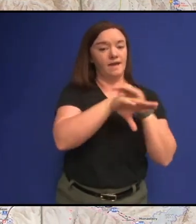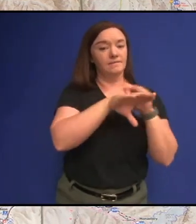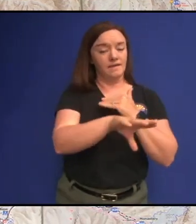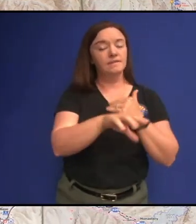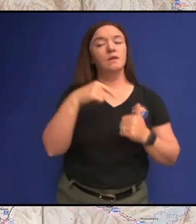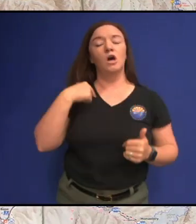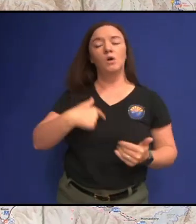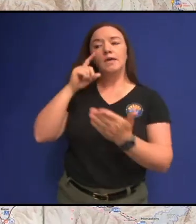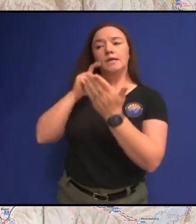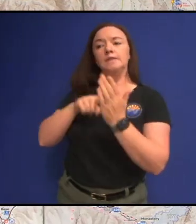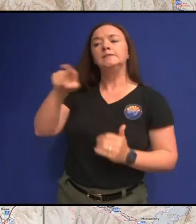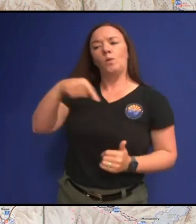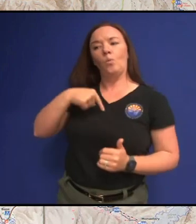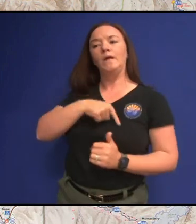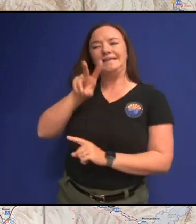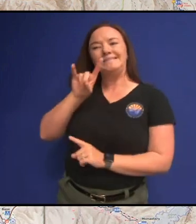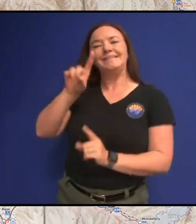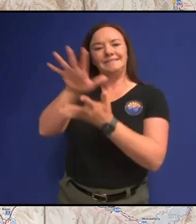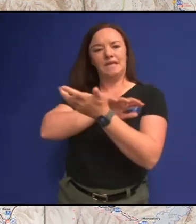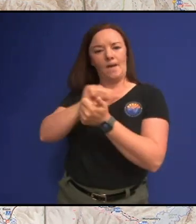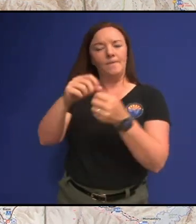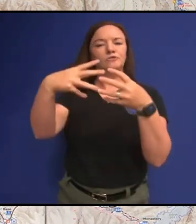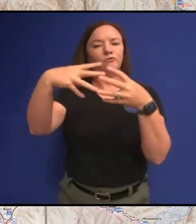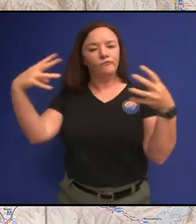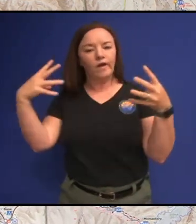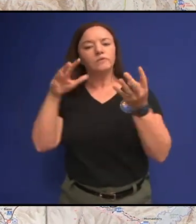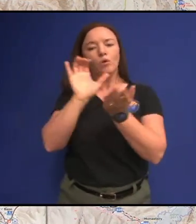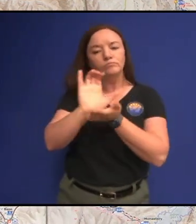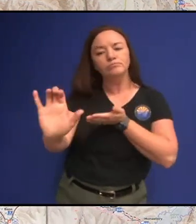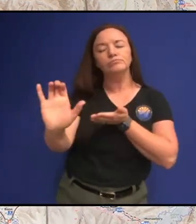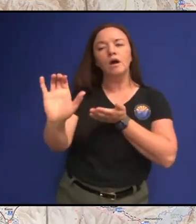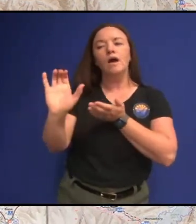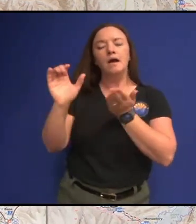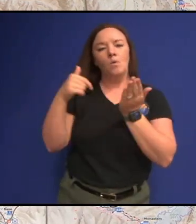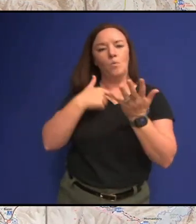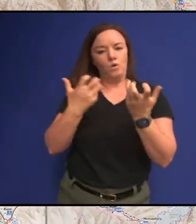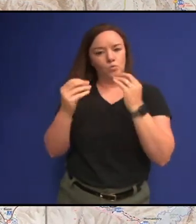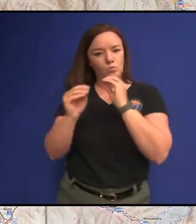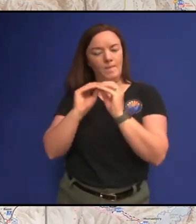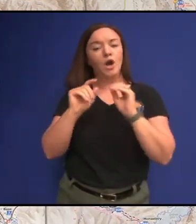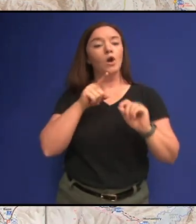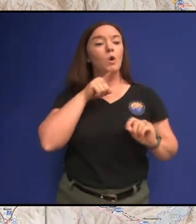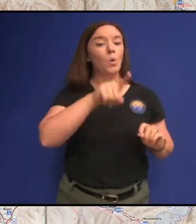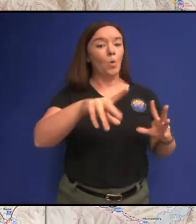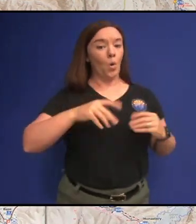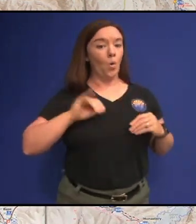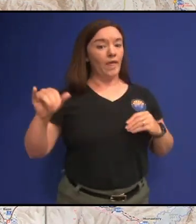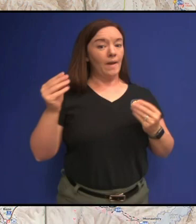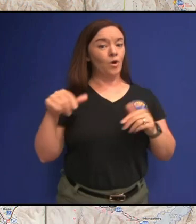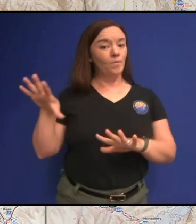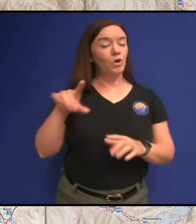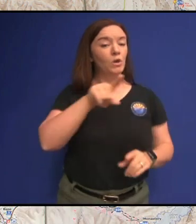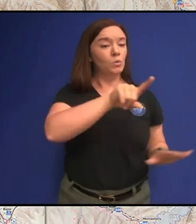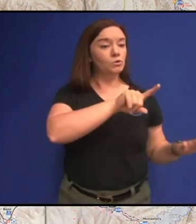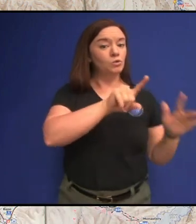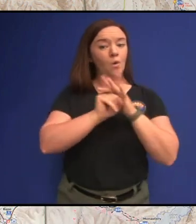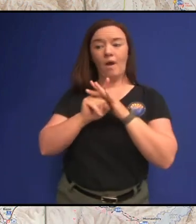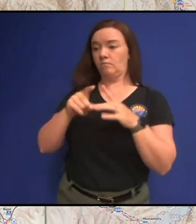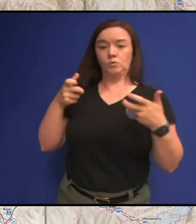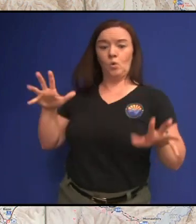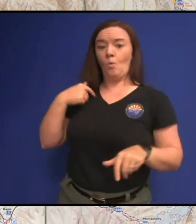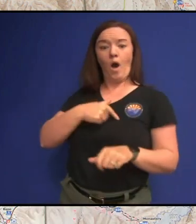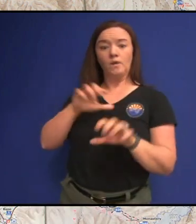that we've damaged that we want to repair, fences, etc., and you happen to own that property and you show up and you don't want us to do that work, just let us